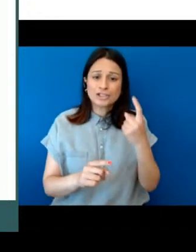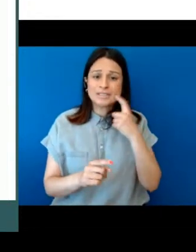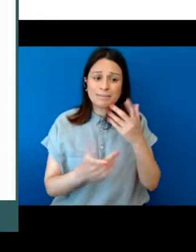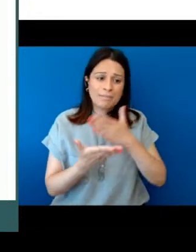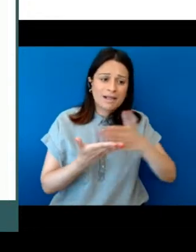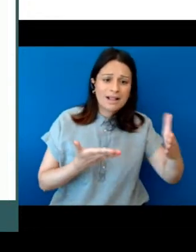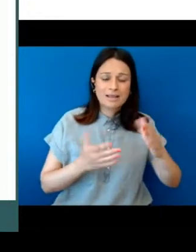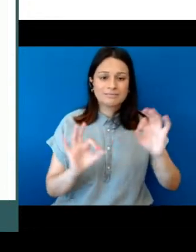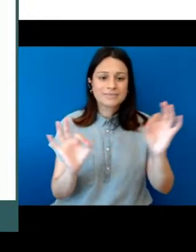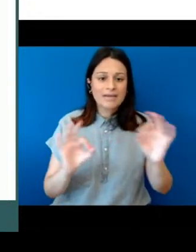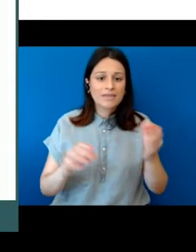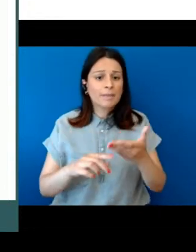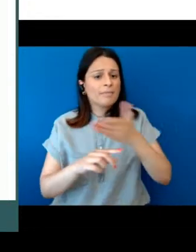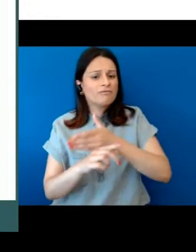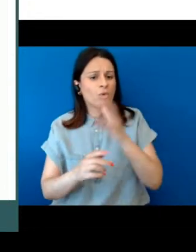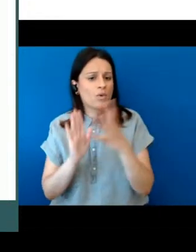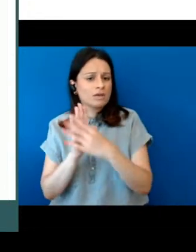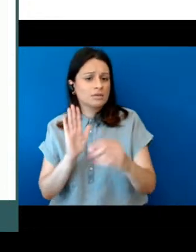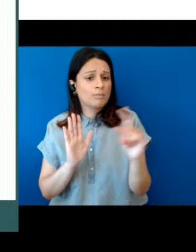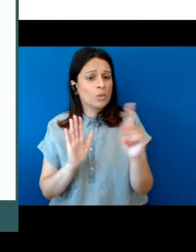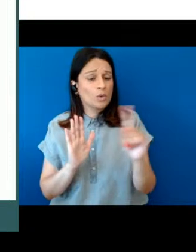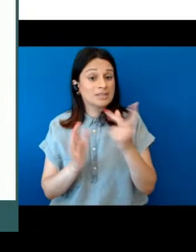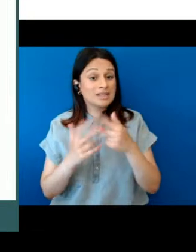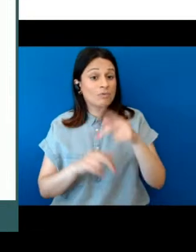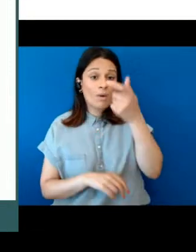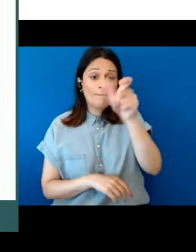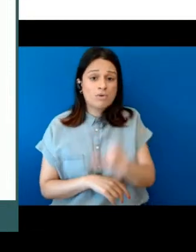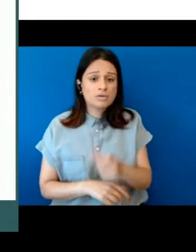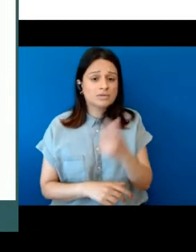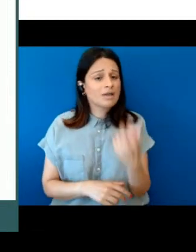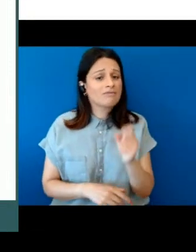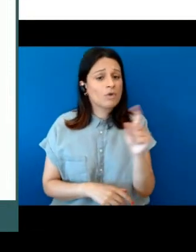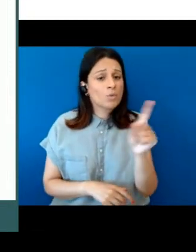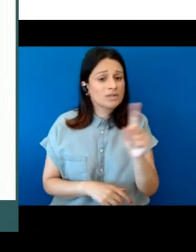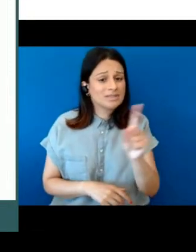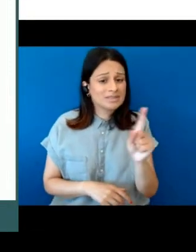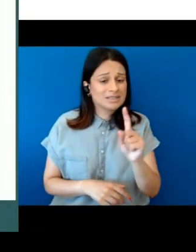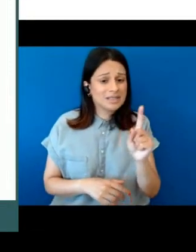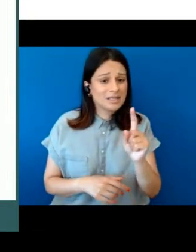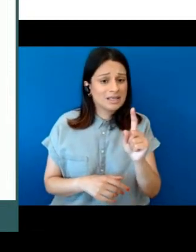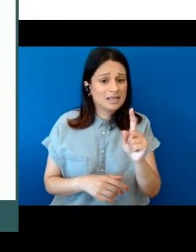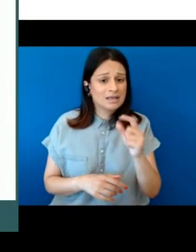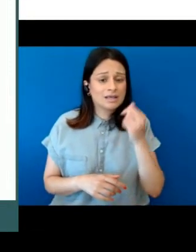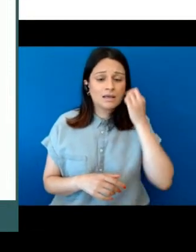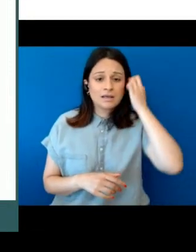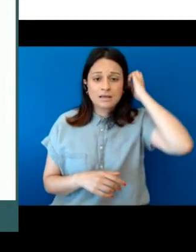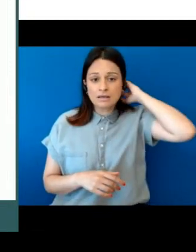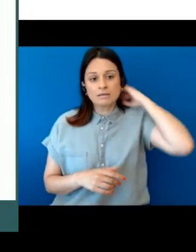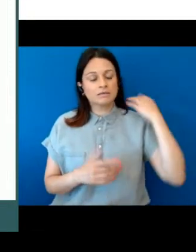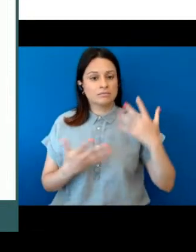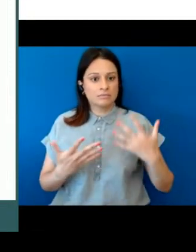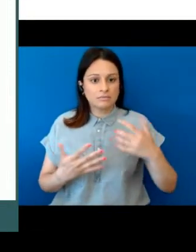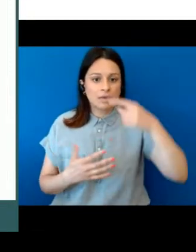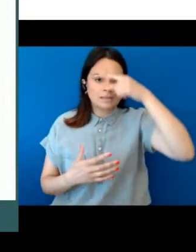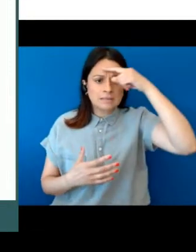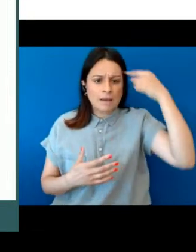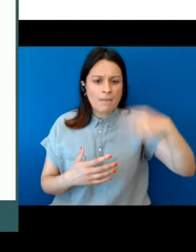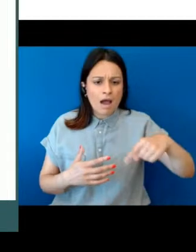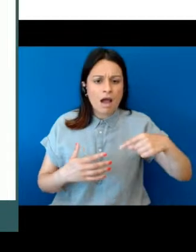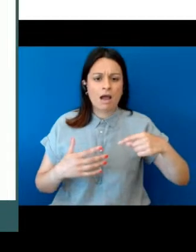previous one, someone with clear cut summer allergic rhinitis and